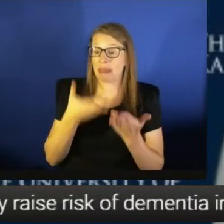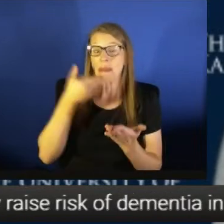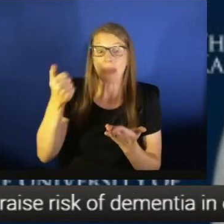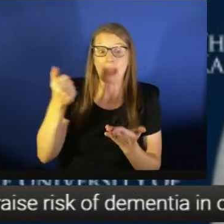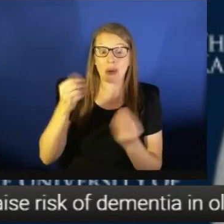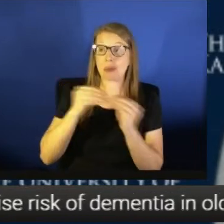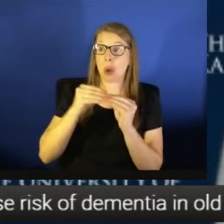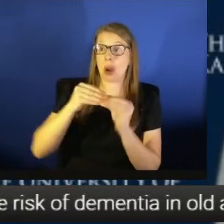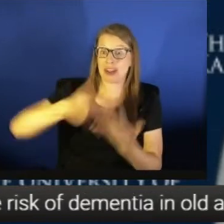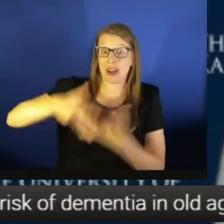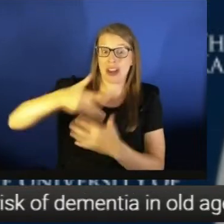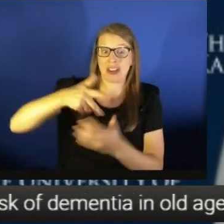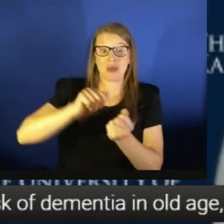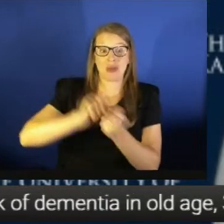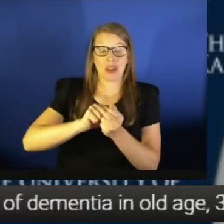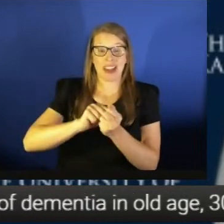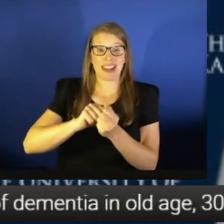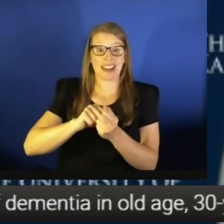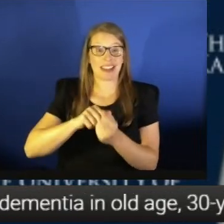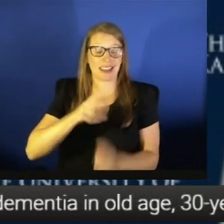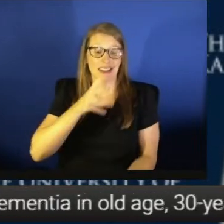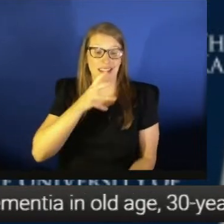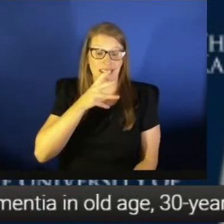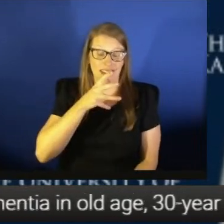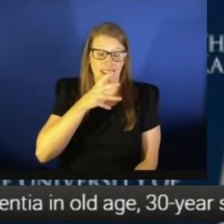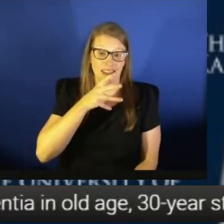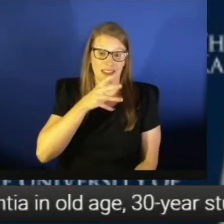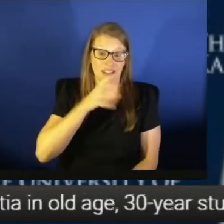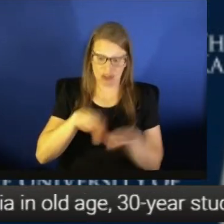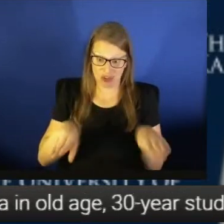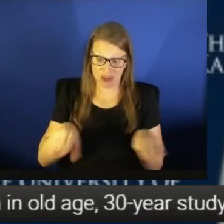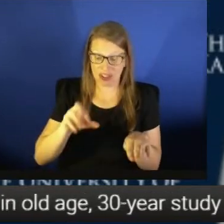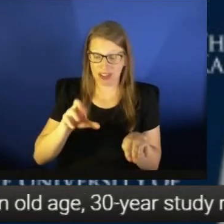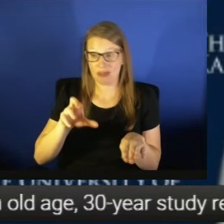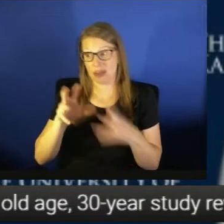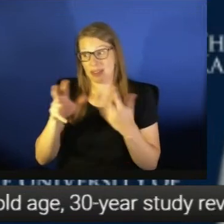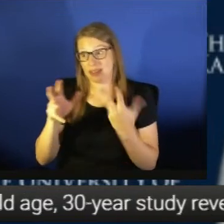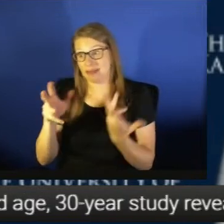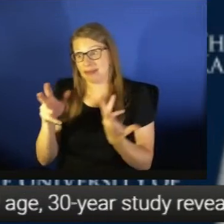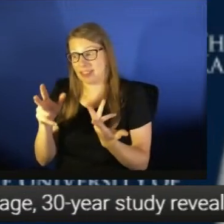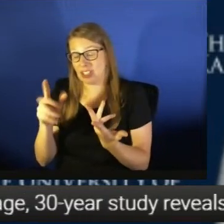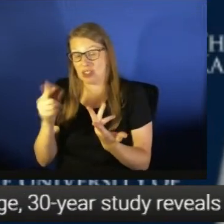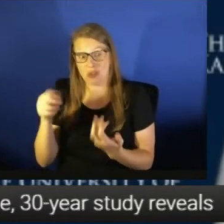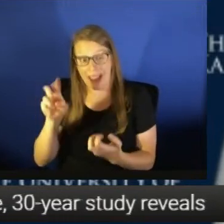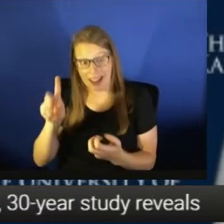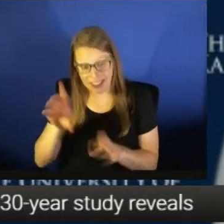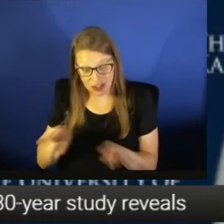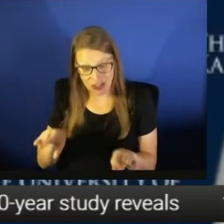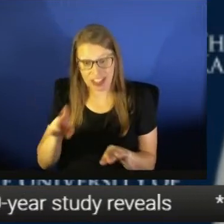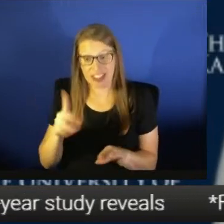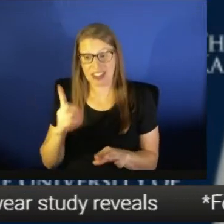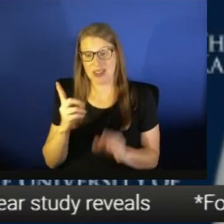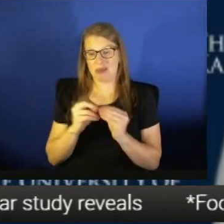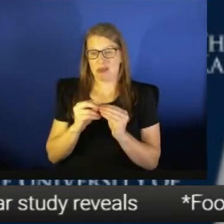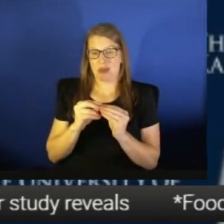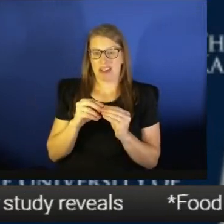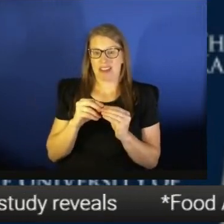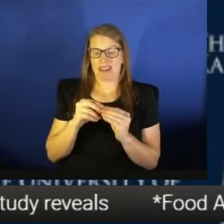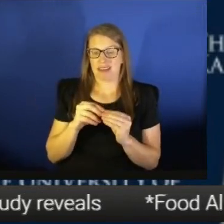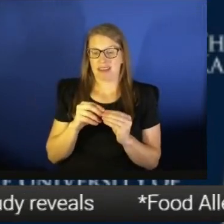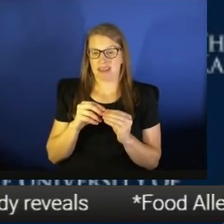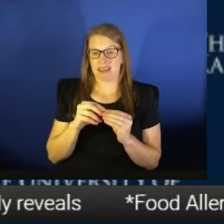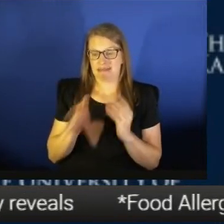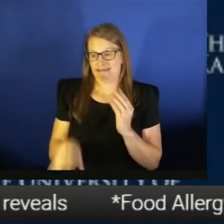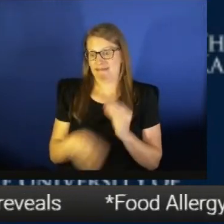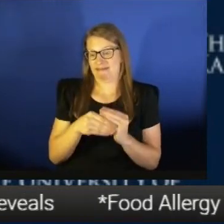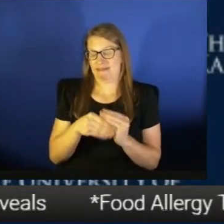the grandchildren and grandparents because it wasn't being able to be done before. This is one more level of protection to help stop the